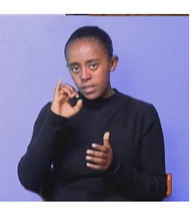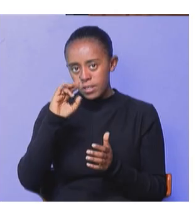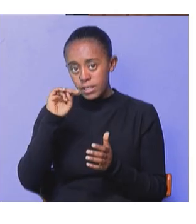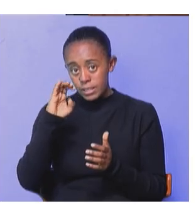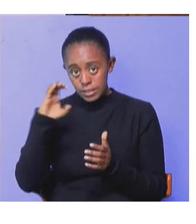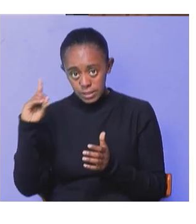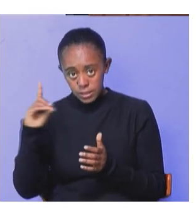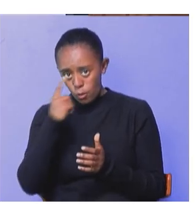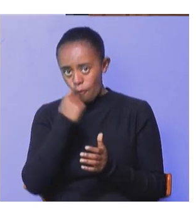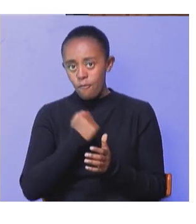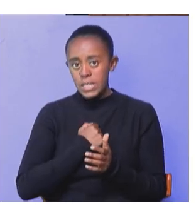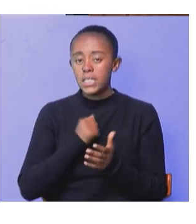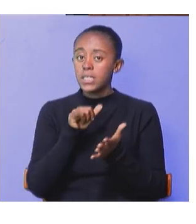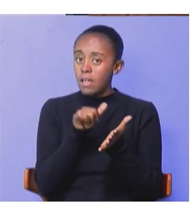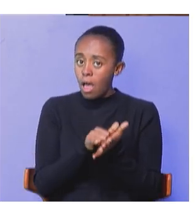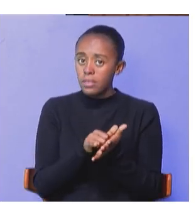that.